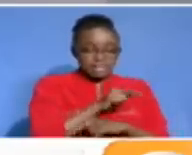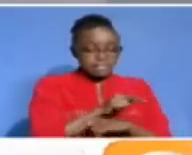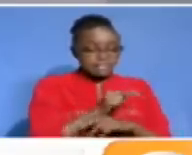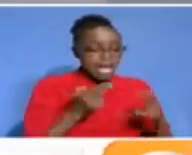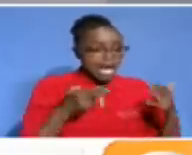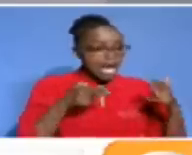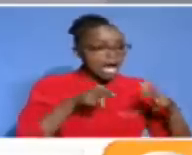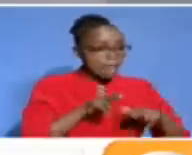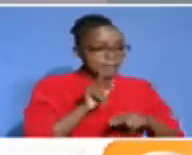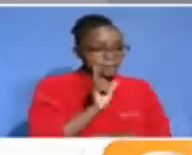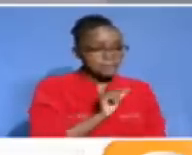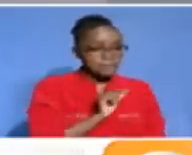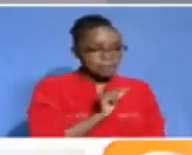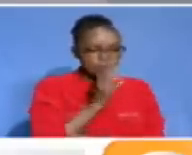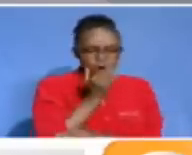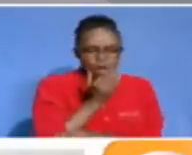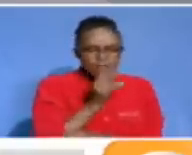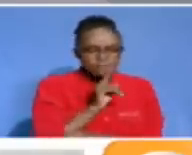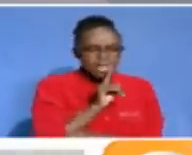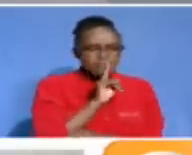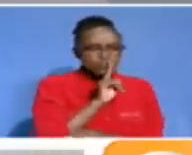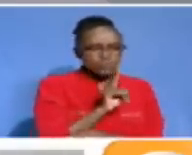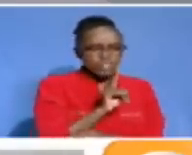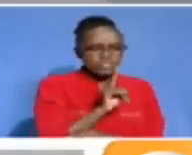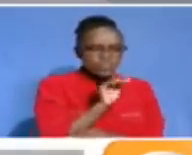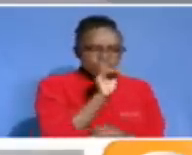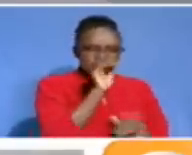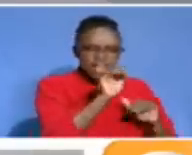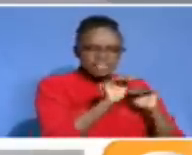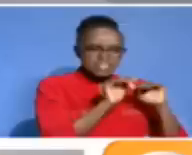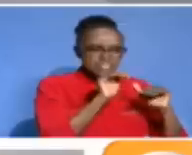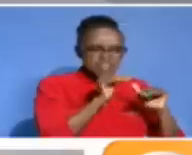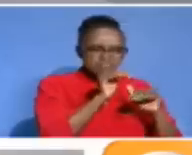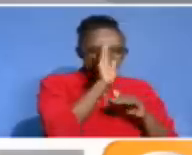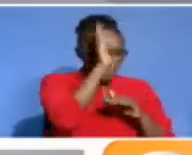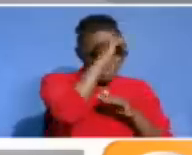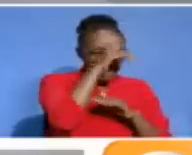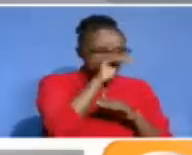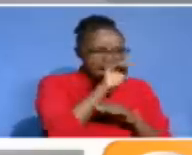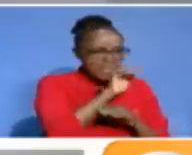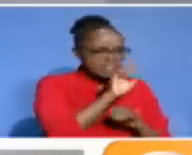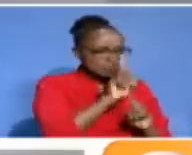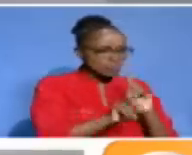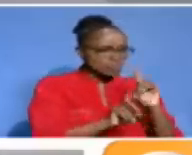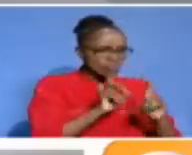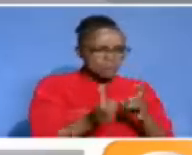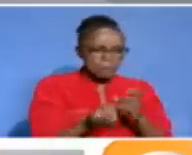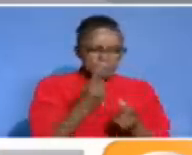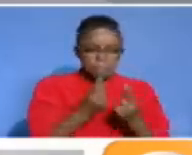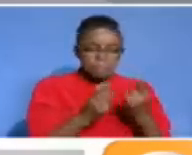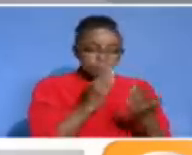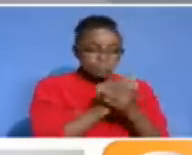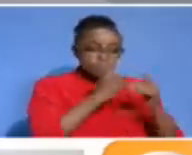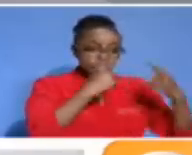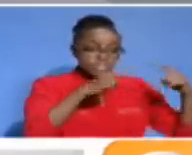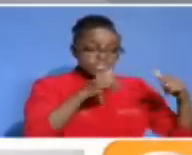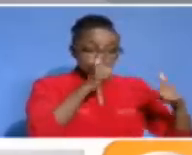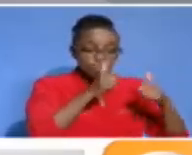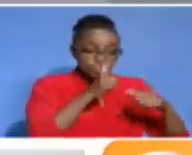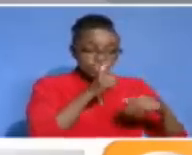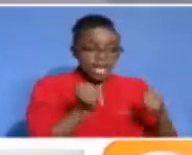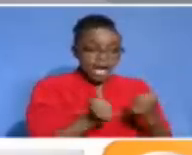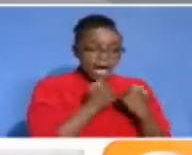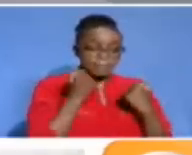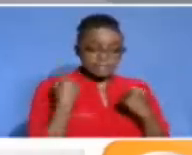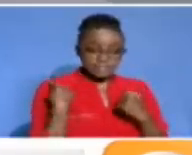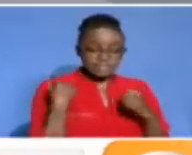happened. Why? I'm sure they're asking, our forces are asking themselves questions. In spite of the success that they had yesterday and